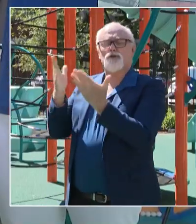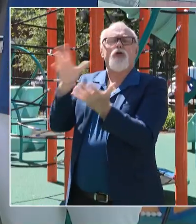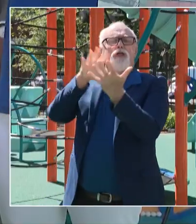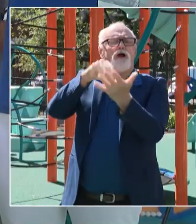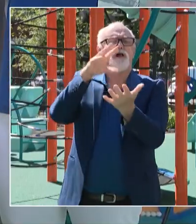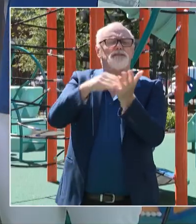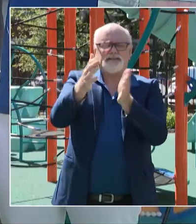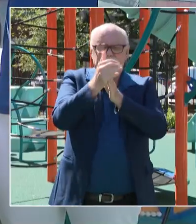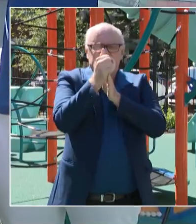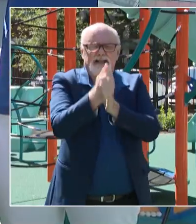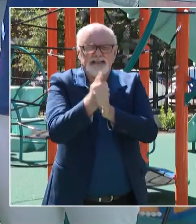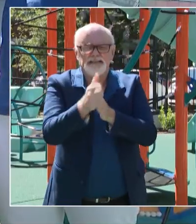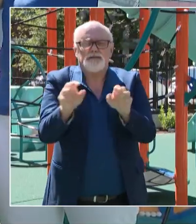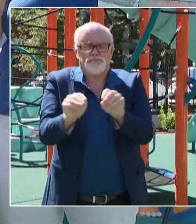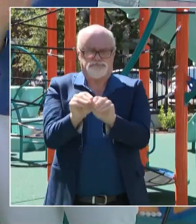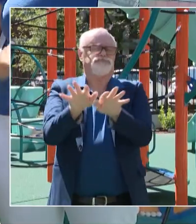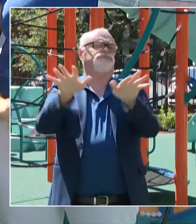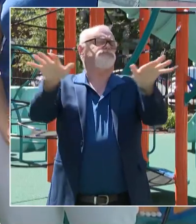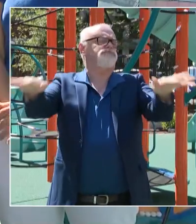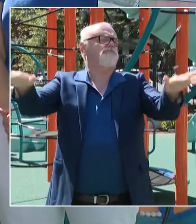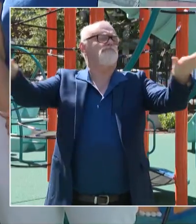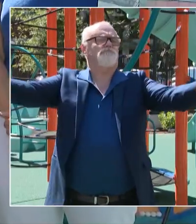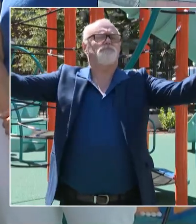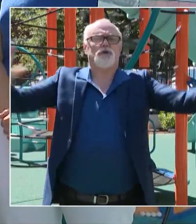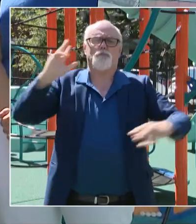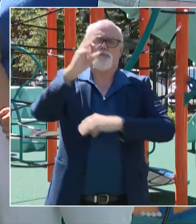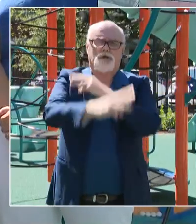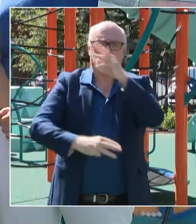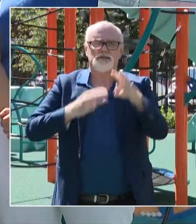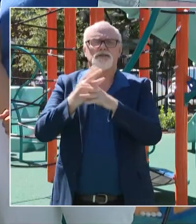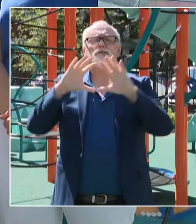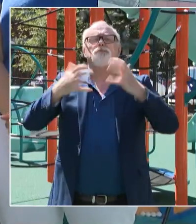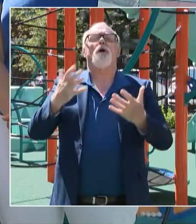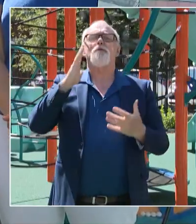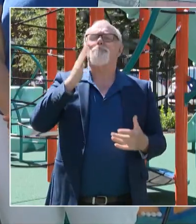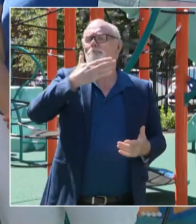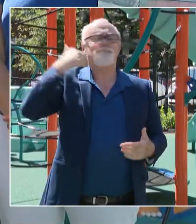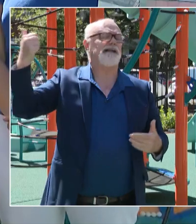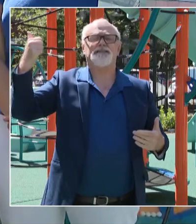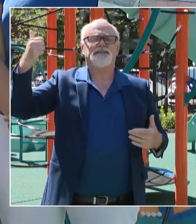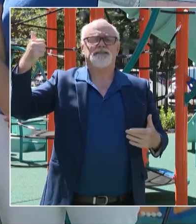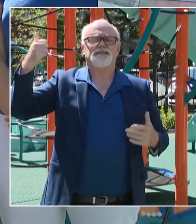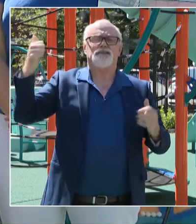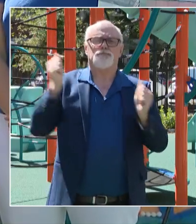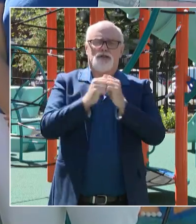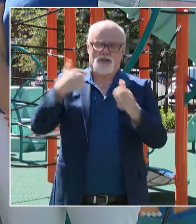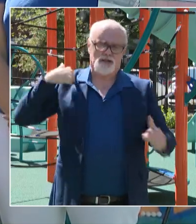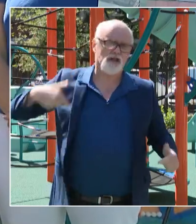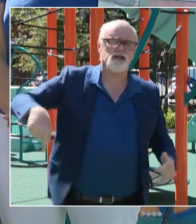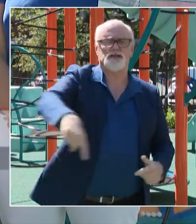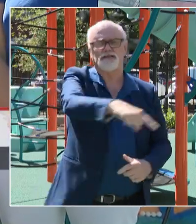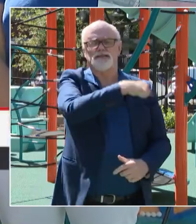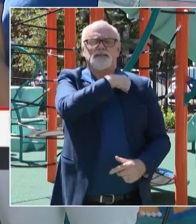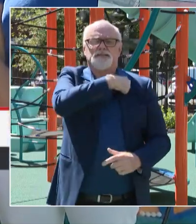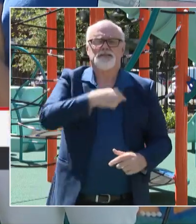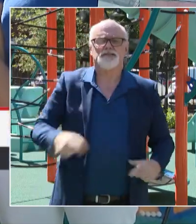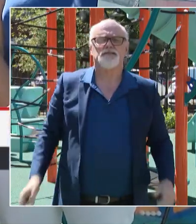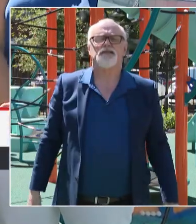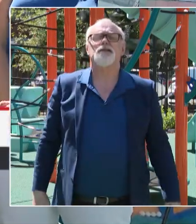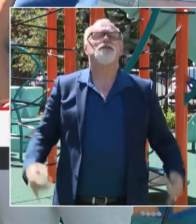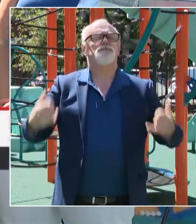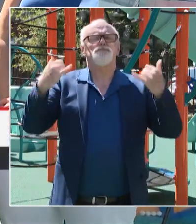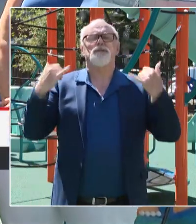leave our world much better than they found it. It is now my pleasure to bring up one of our amazing